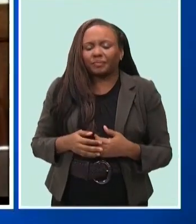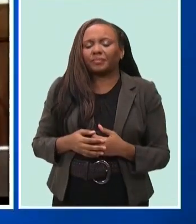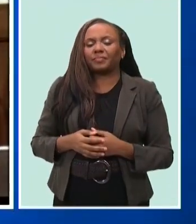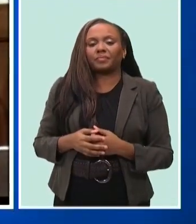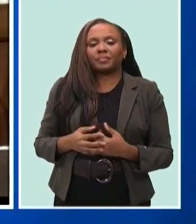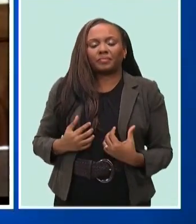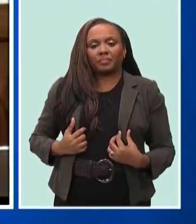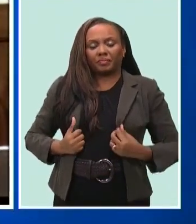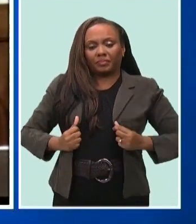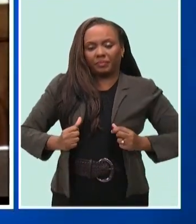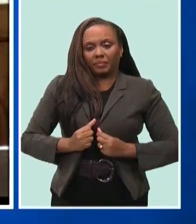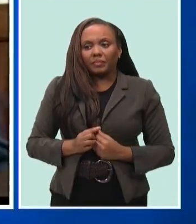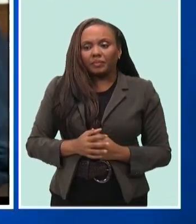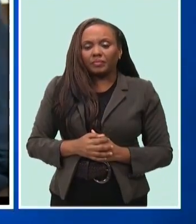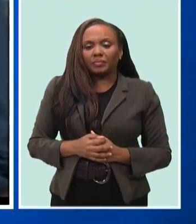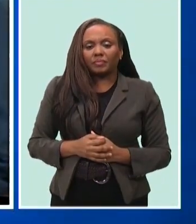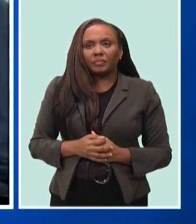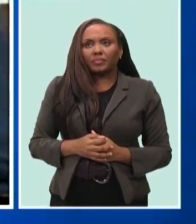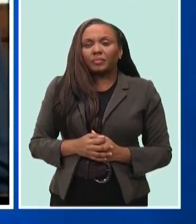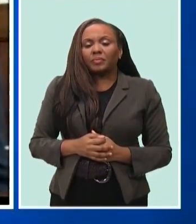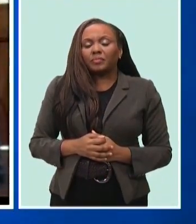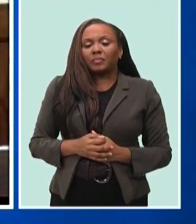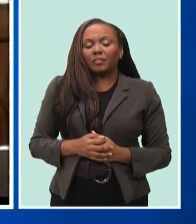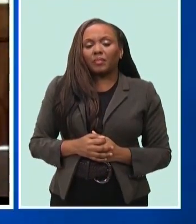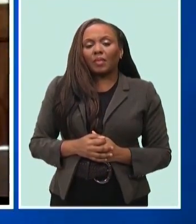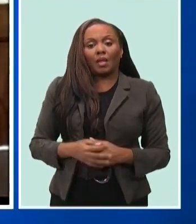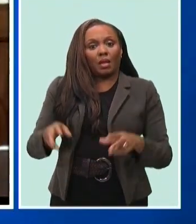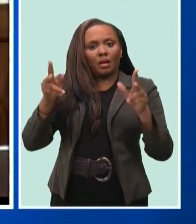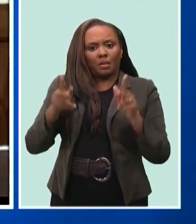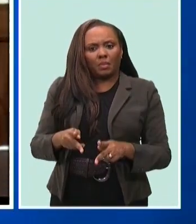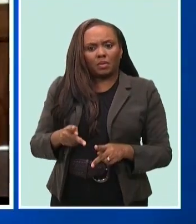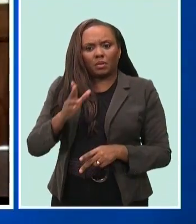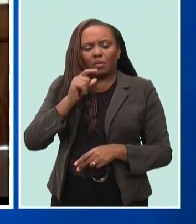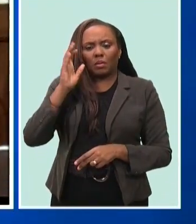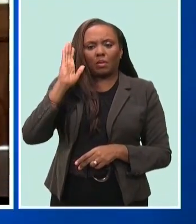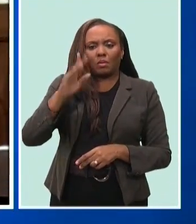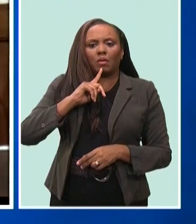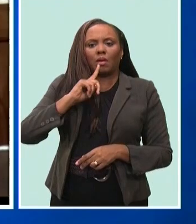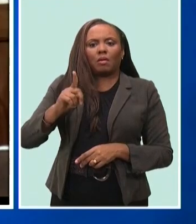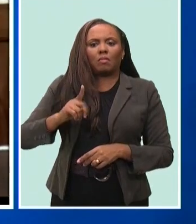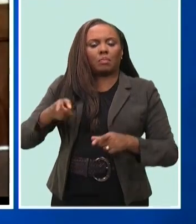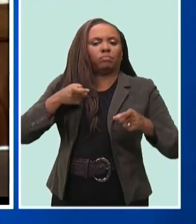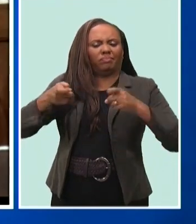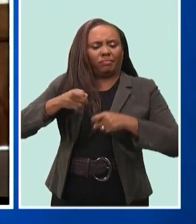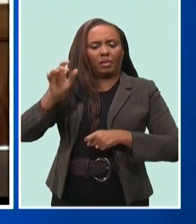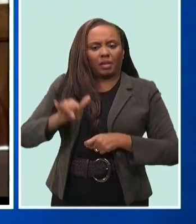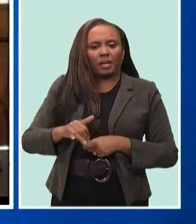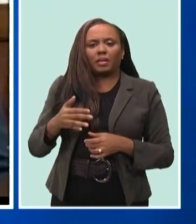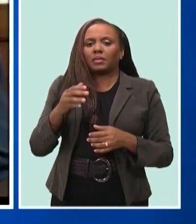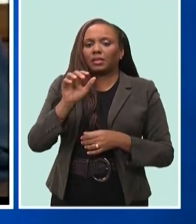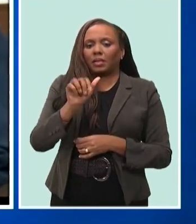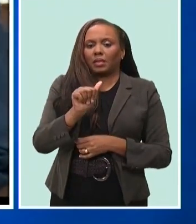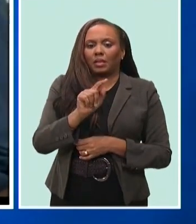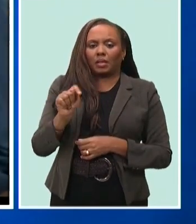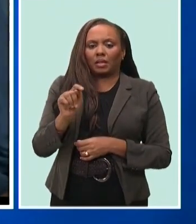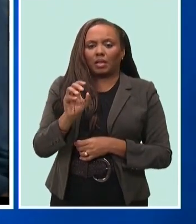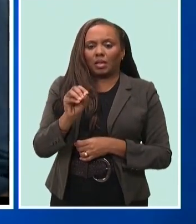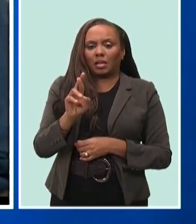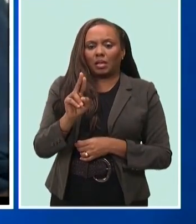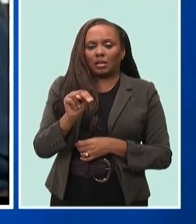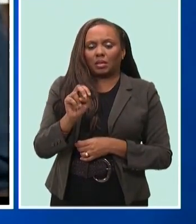who will institute proceedings under Section 135 is the Attorney General. The Attorney General is